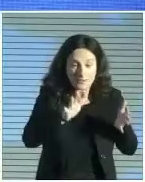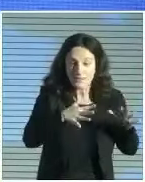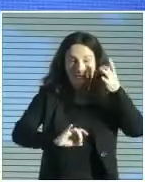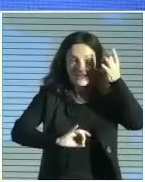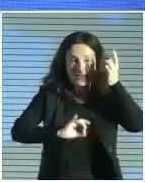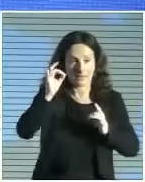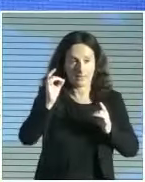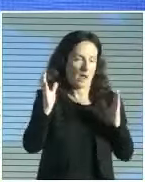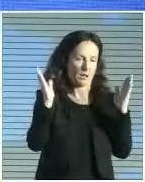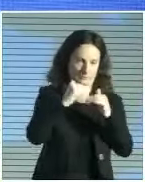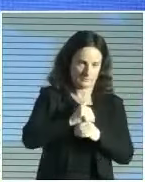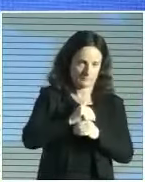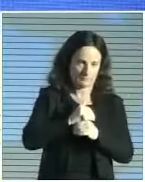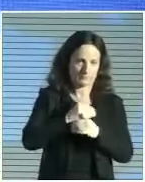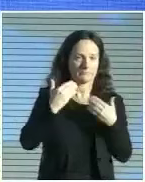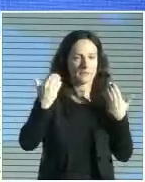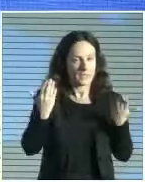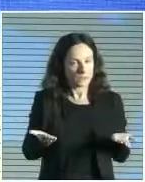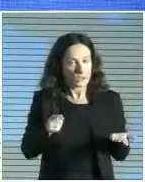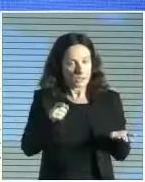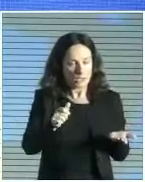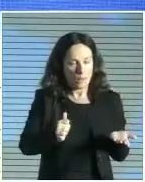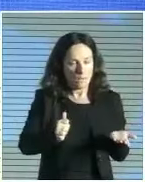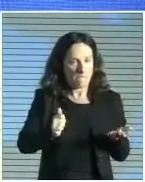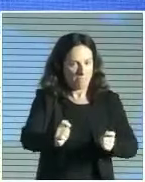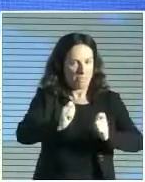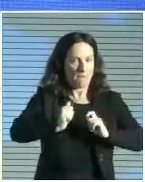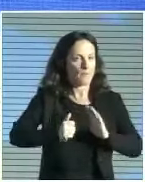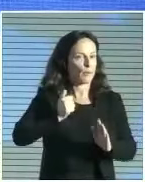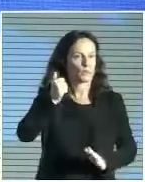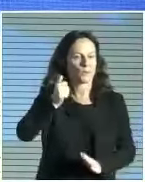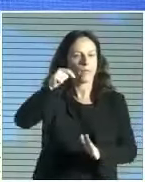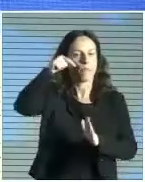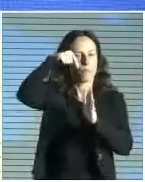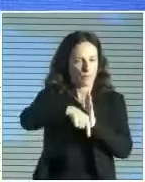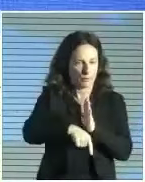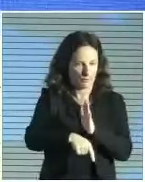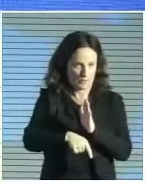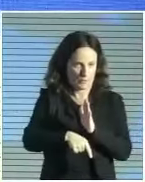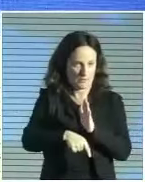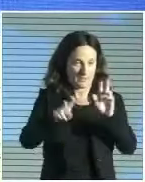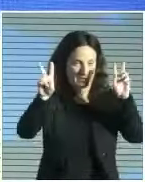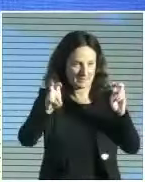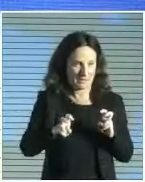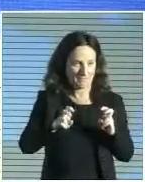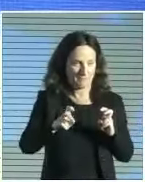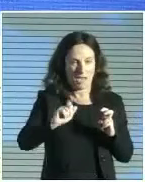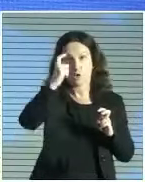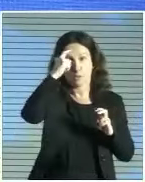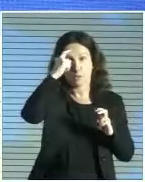opportunity to get immersion into the sustainability. And the first thing that we did was